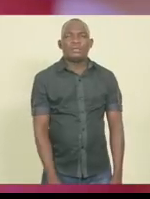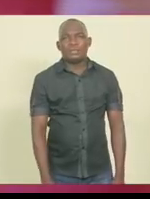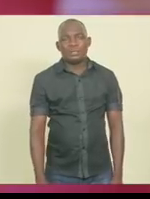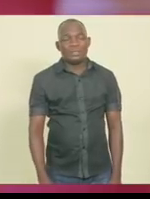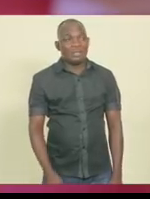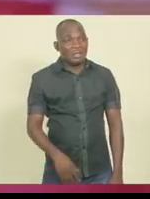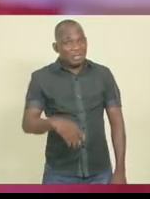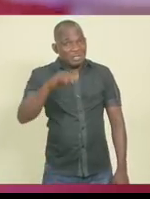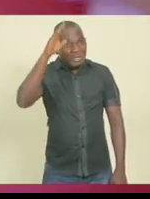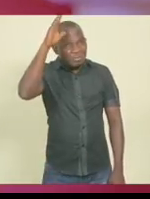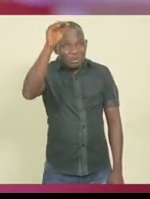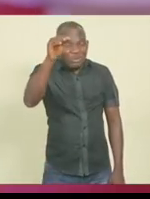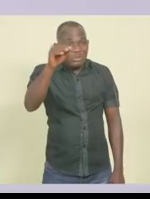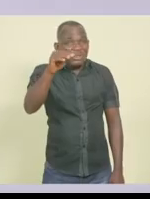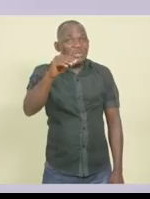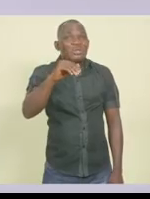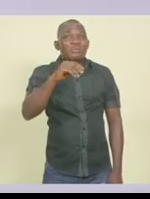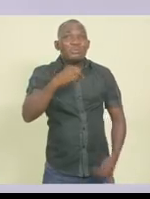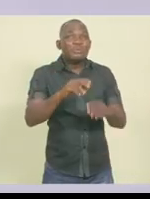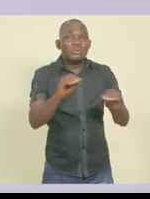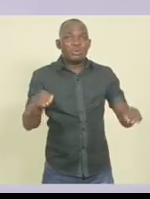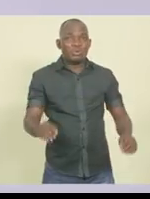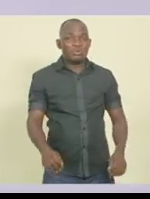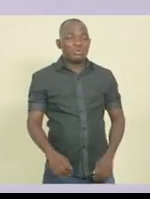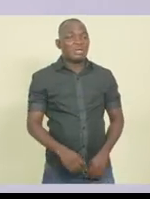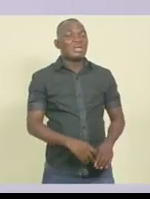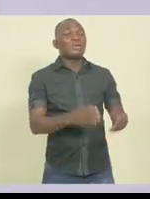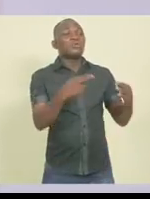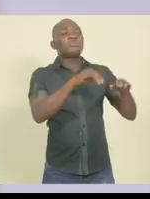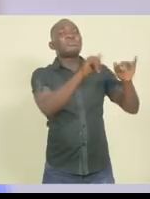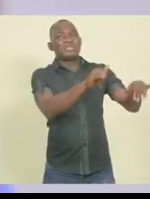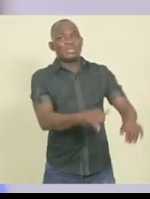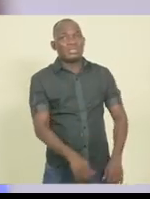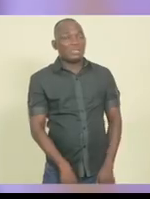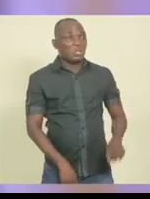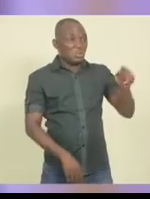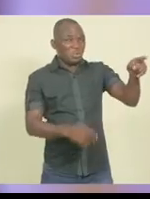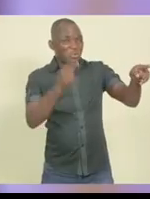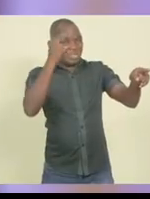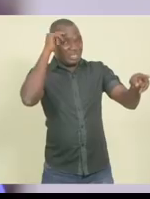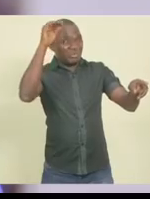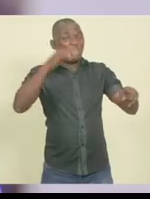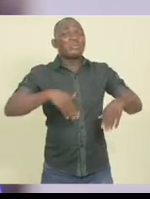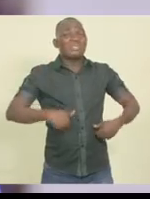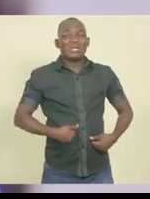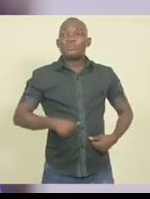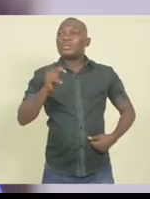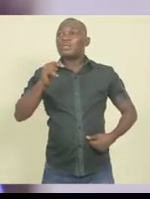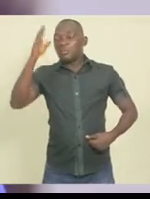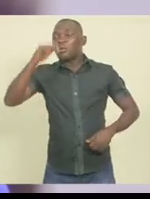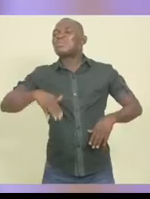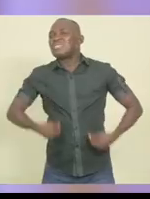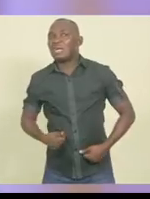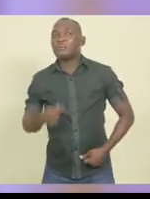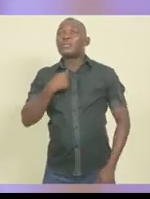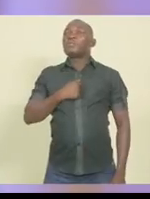Titi has no problem. Stay in his room. If you think that Titi is tired of that room, madam,